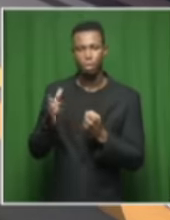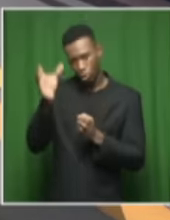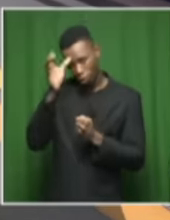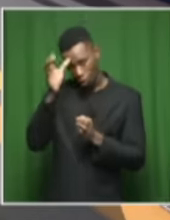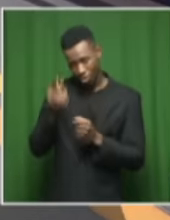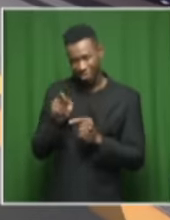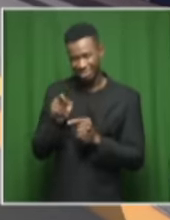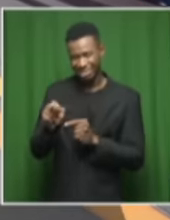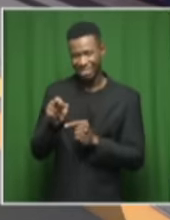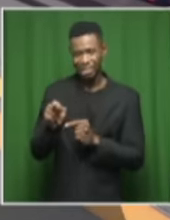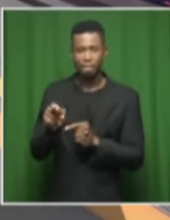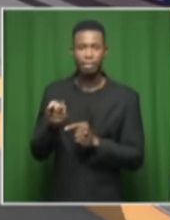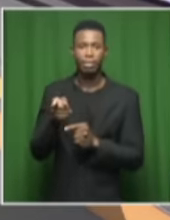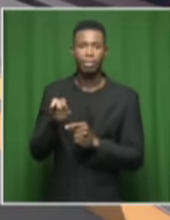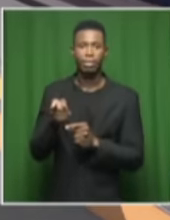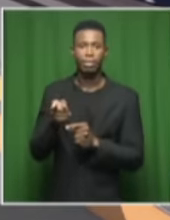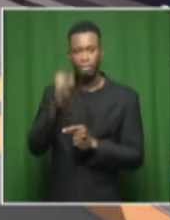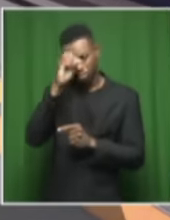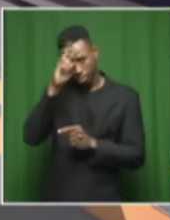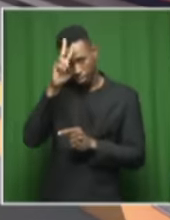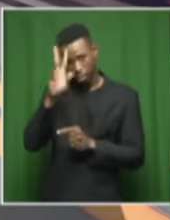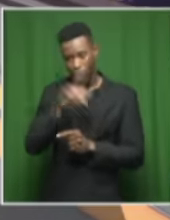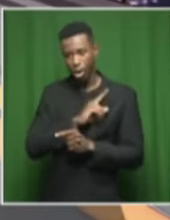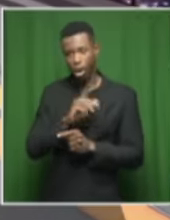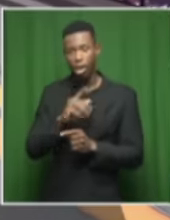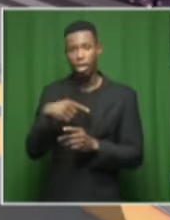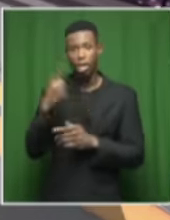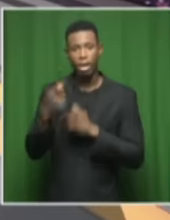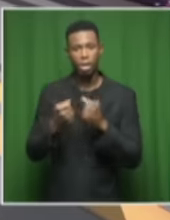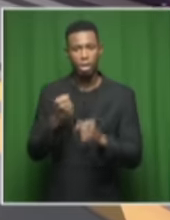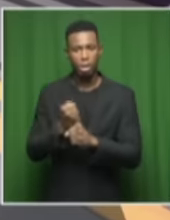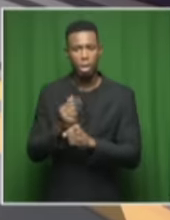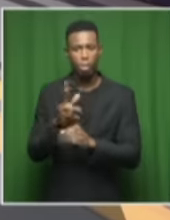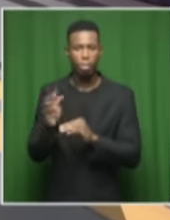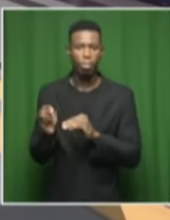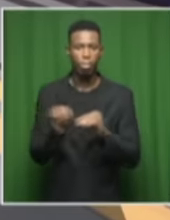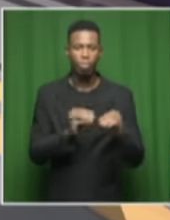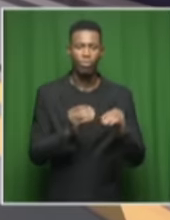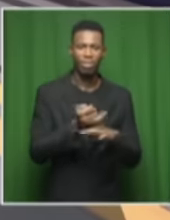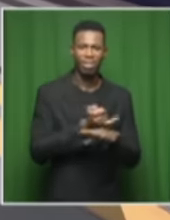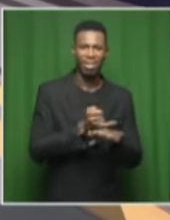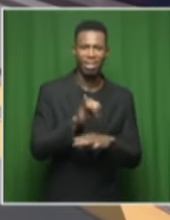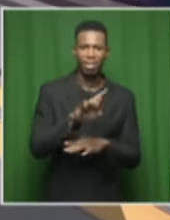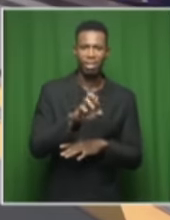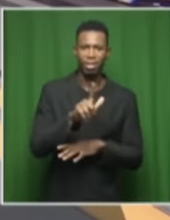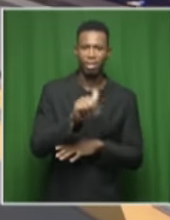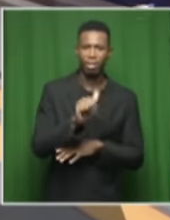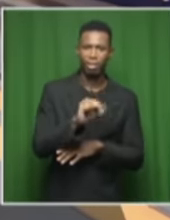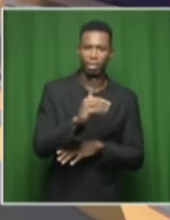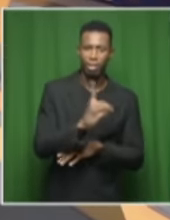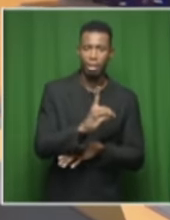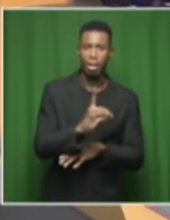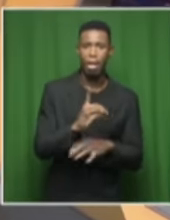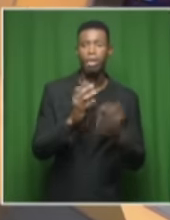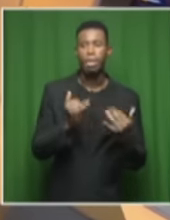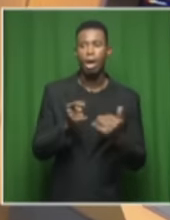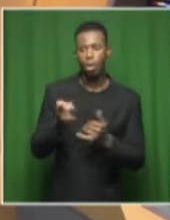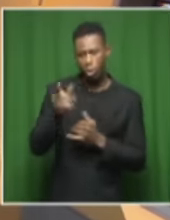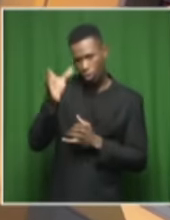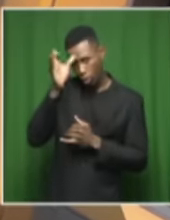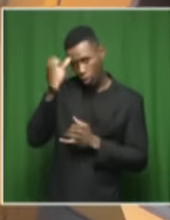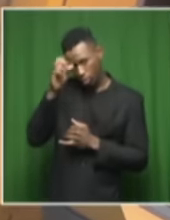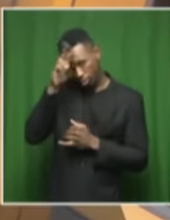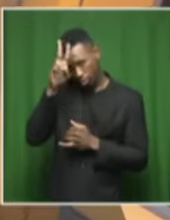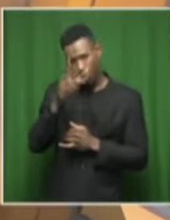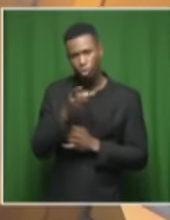to Leinster and Ireland. What are your thoughts around the coaching now at the Springboks? Who do you see and who do you think could be able